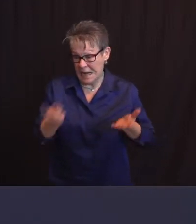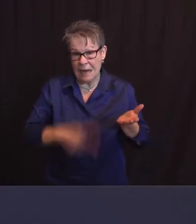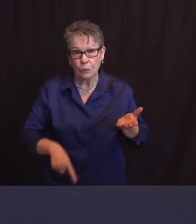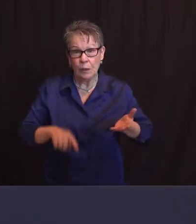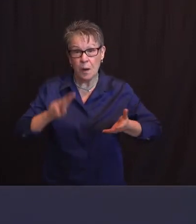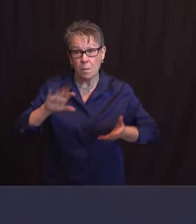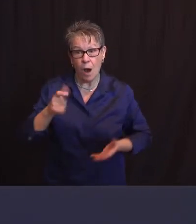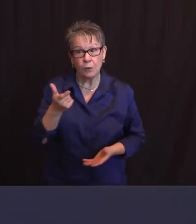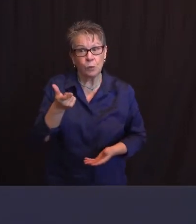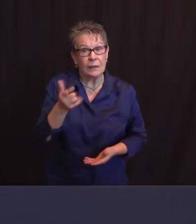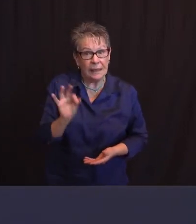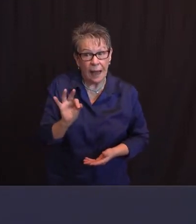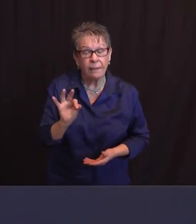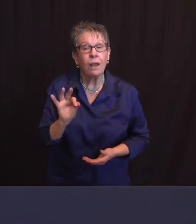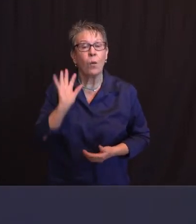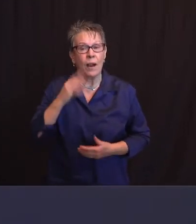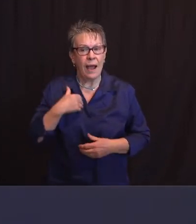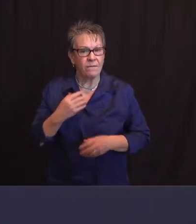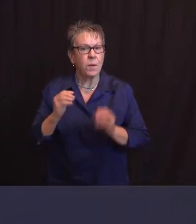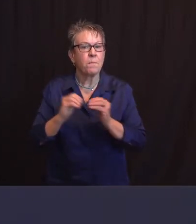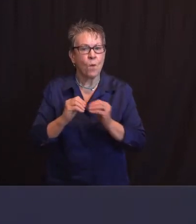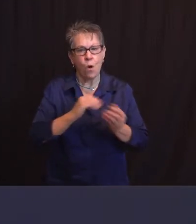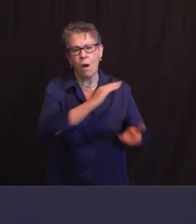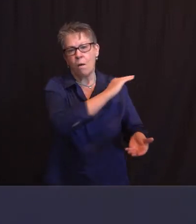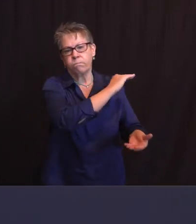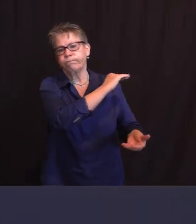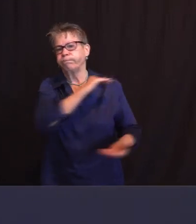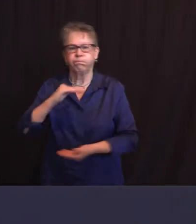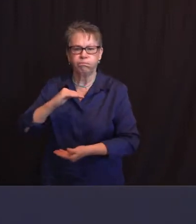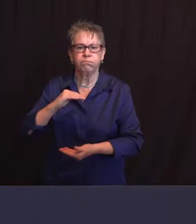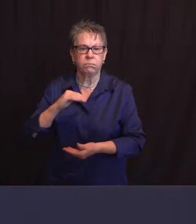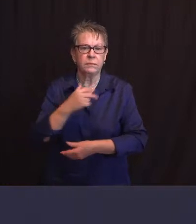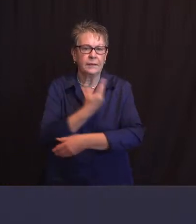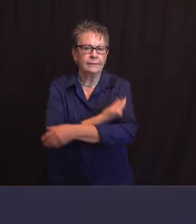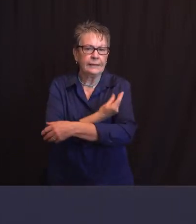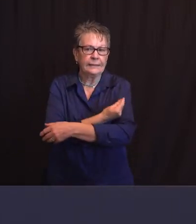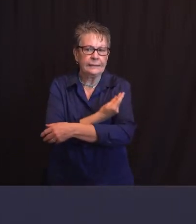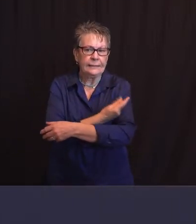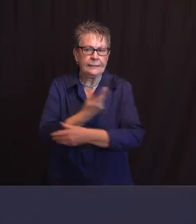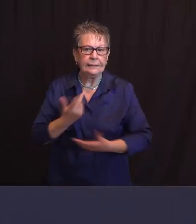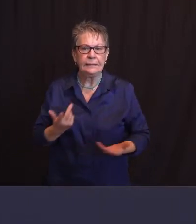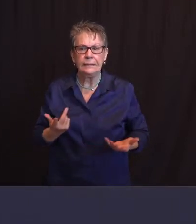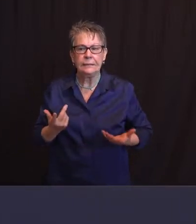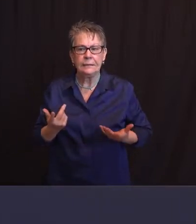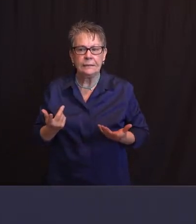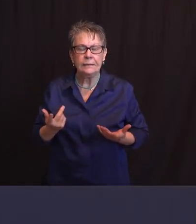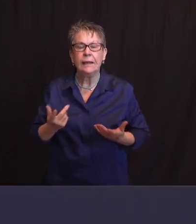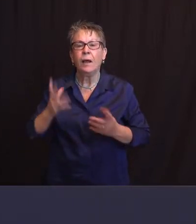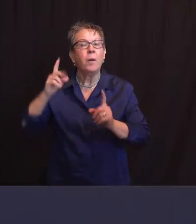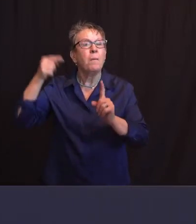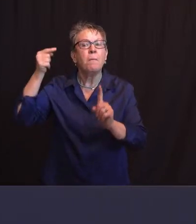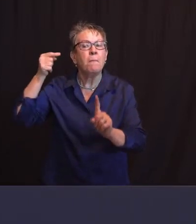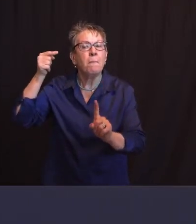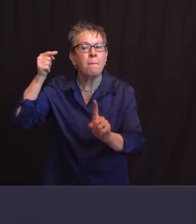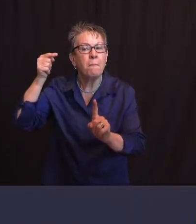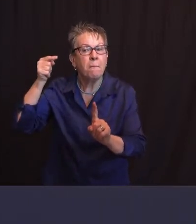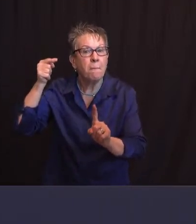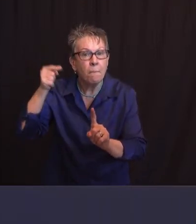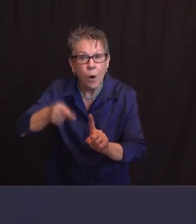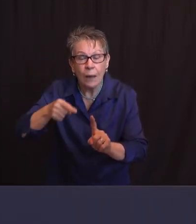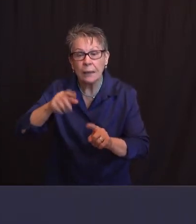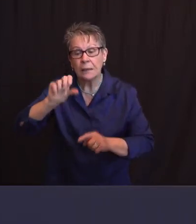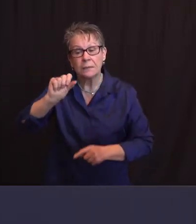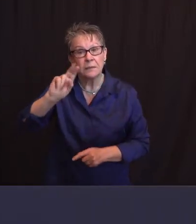we're trying again, part of the answer to that question is there is a big still supply-demand imbalance, which is better than it was, but still